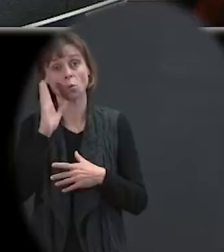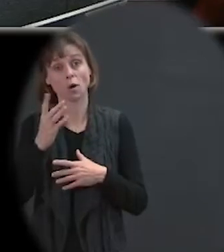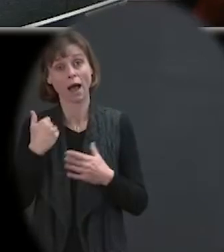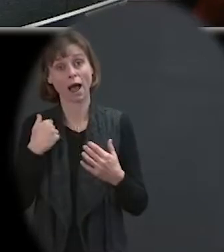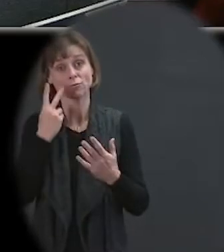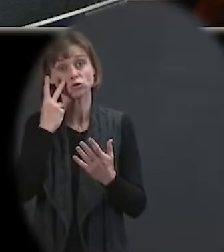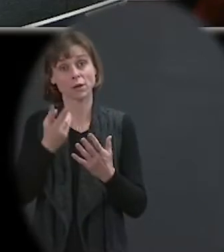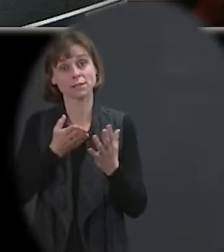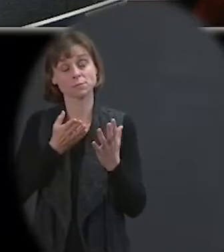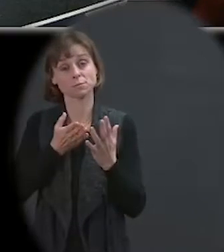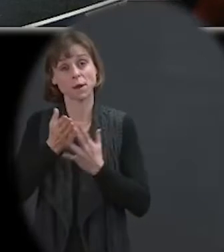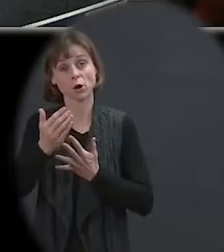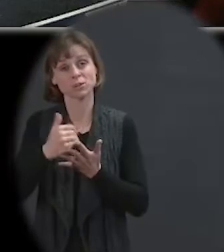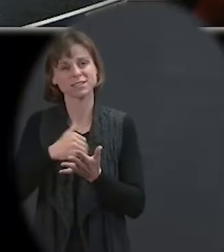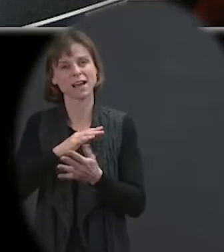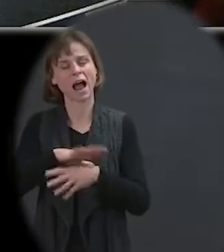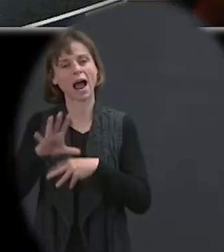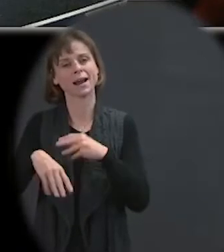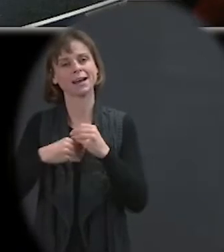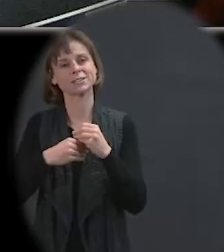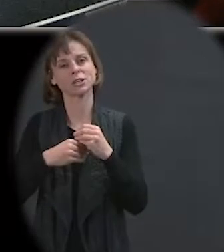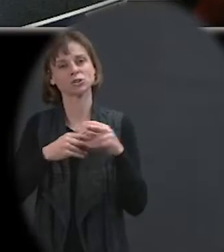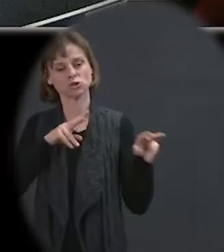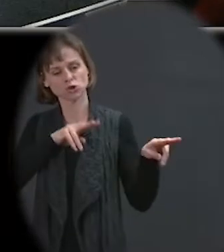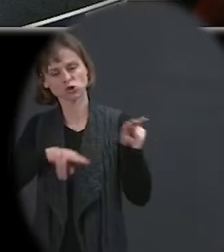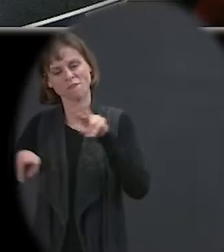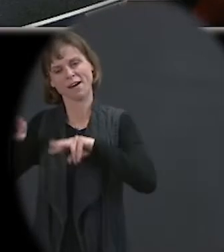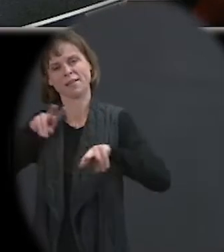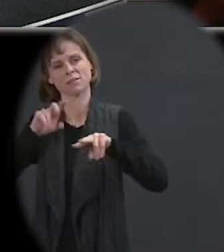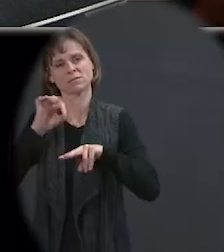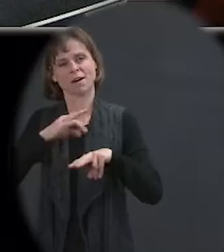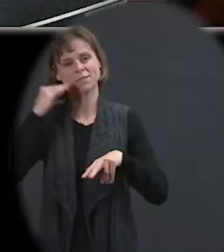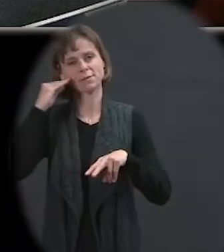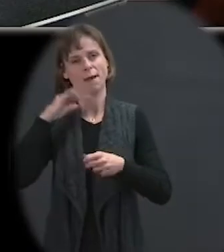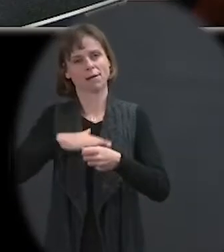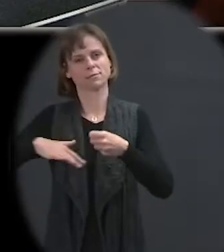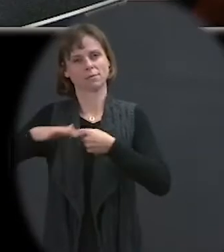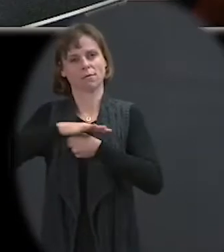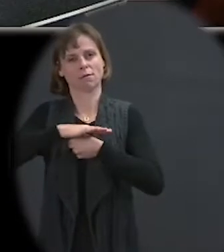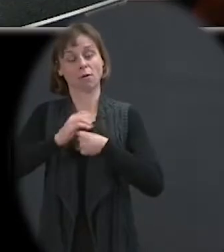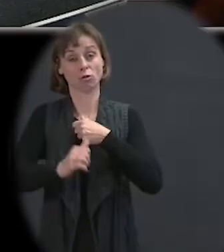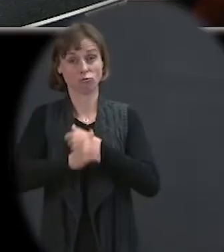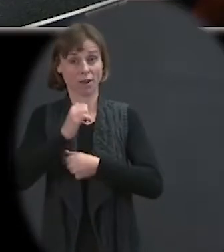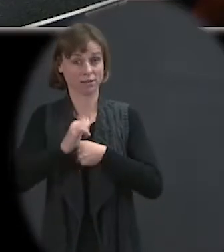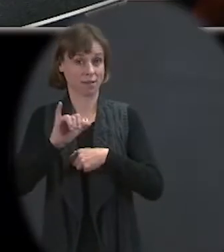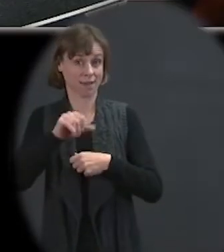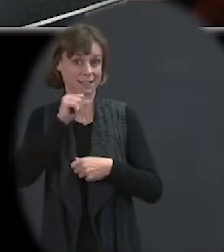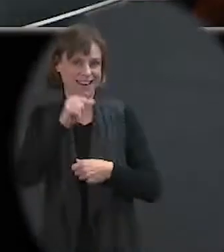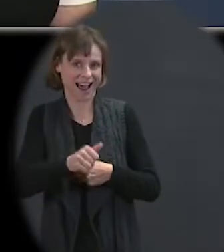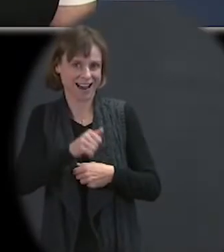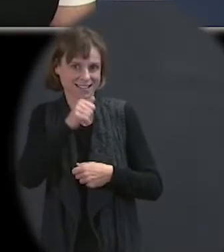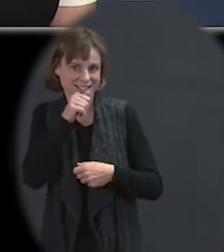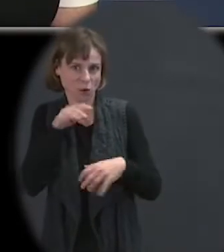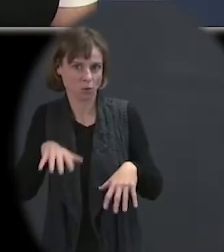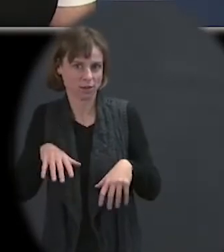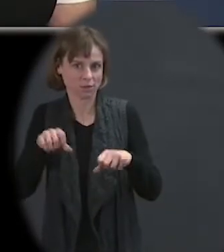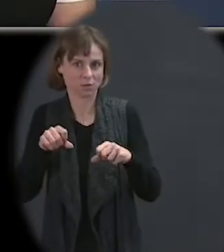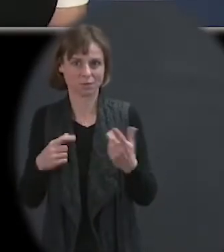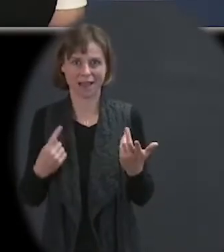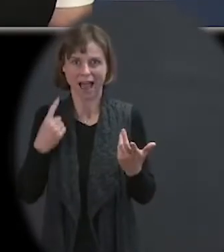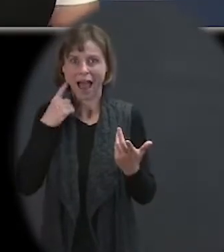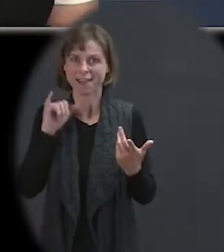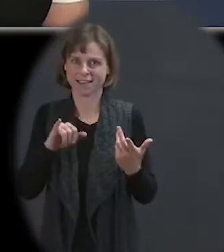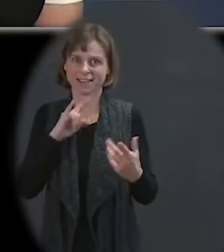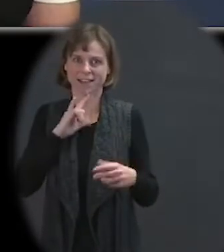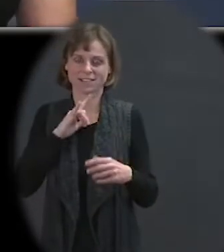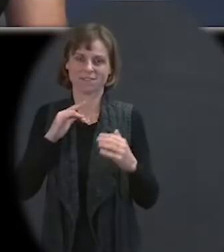additional surveillance of domestic threats that would not be secretly interpreted. I think that's fair to say. Go